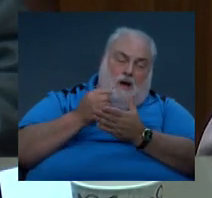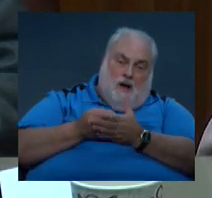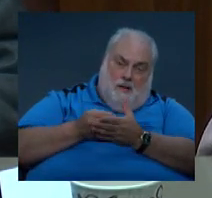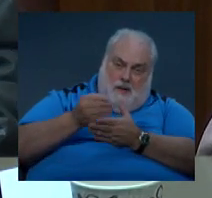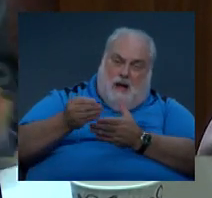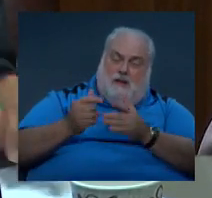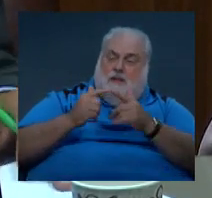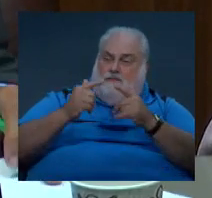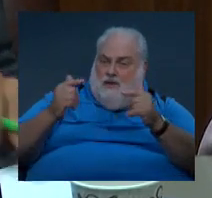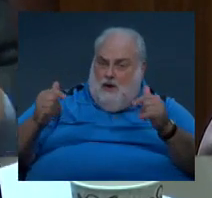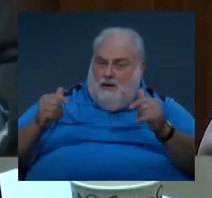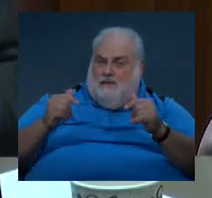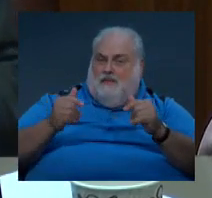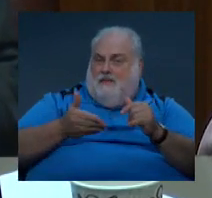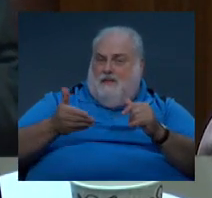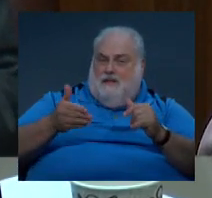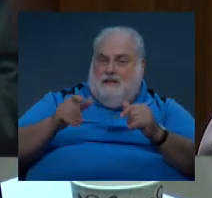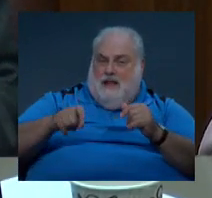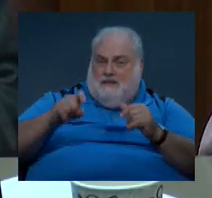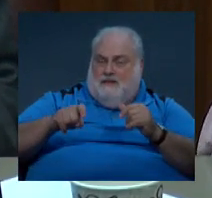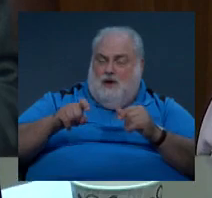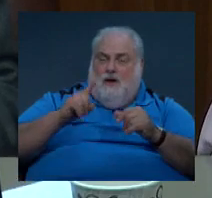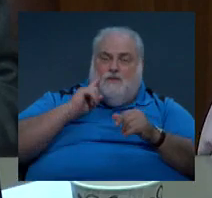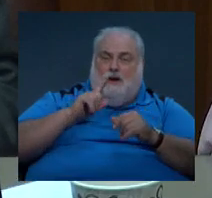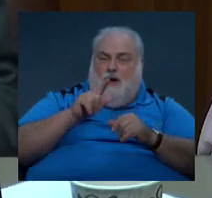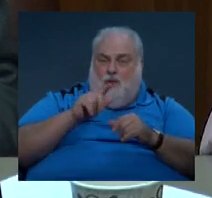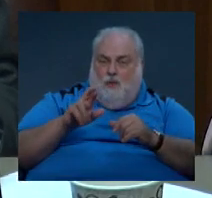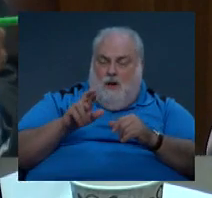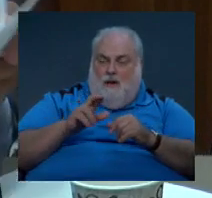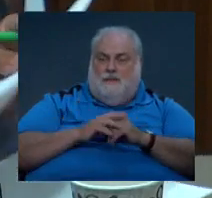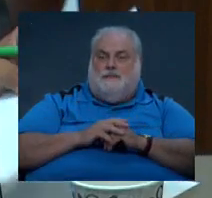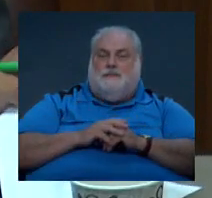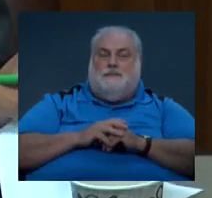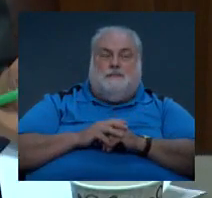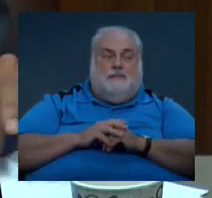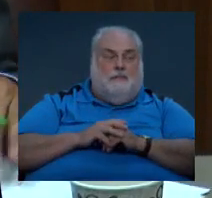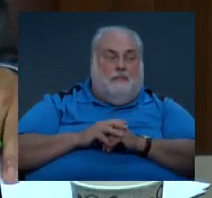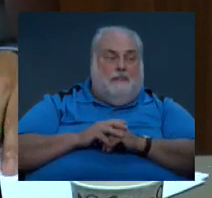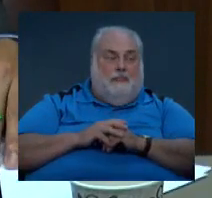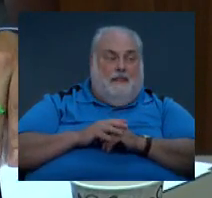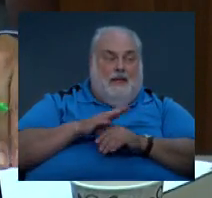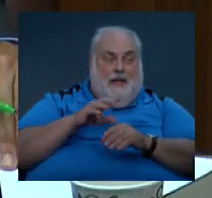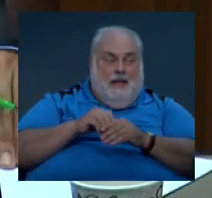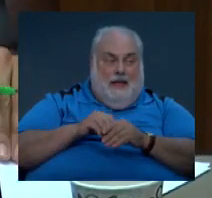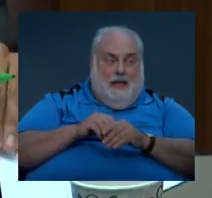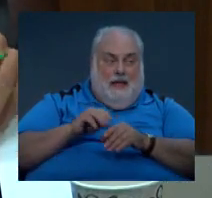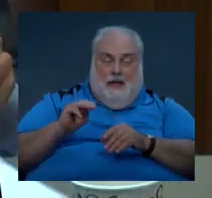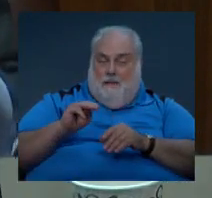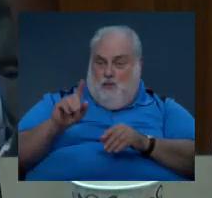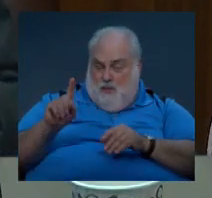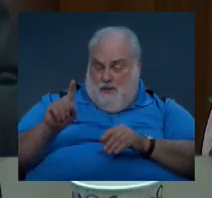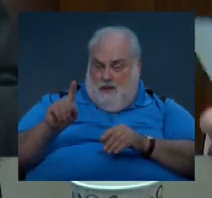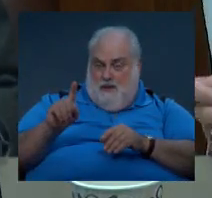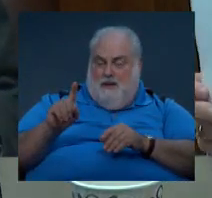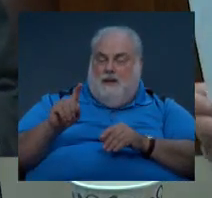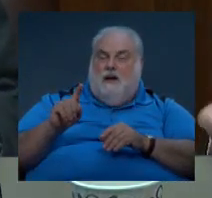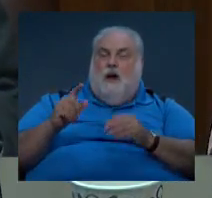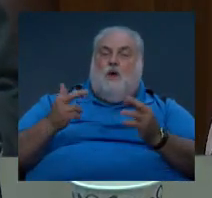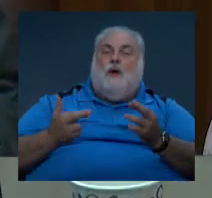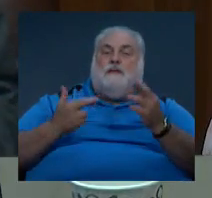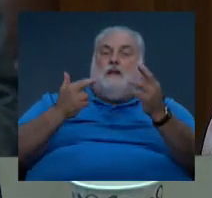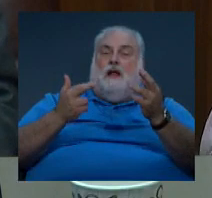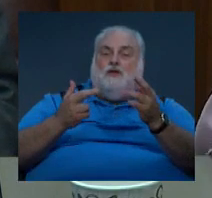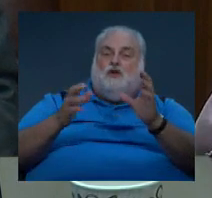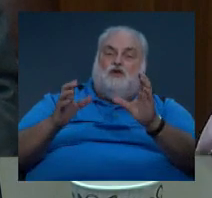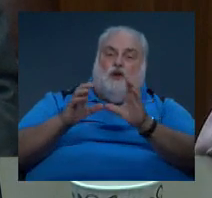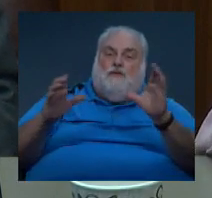commodities and services for the city of Little Rock, Arkansas and for the purposes. Do you want me to go ahead and include M1? Yes. Okay. A resolution